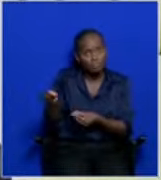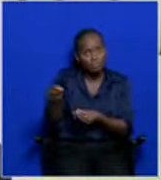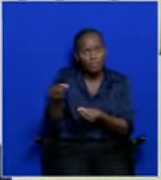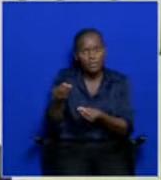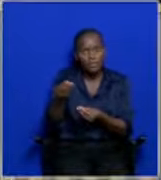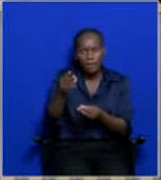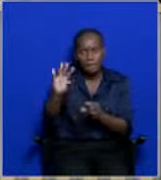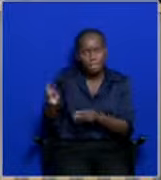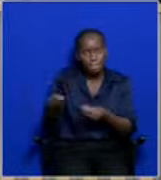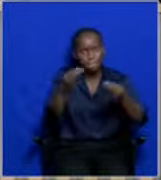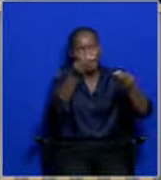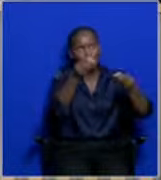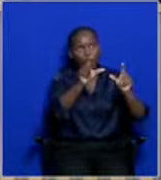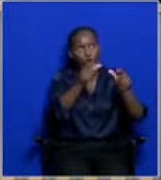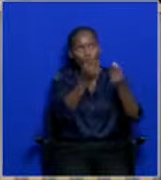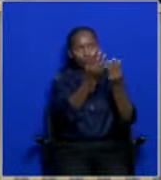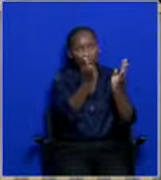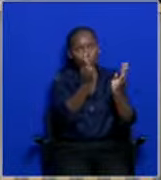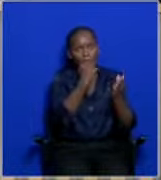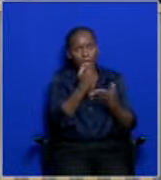potential misinformation or